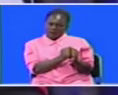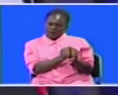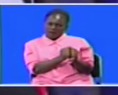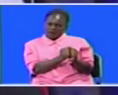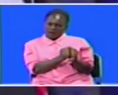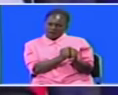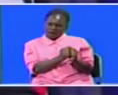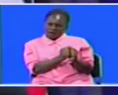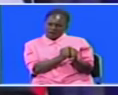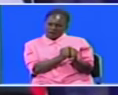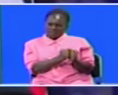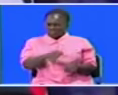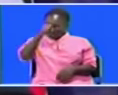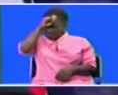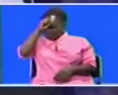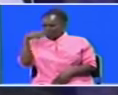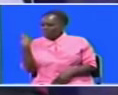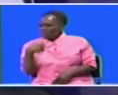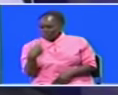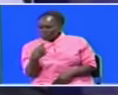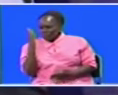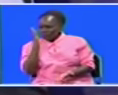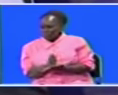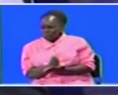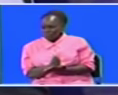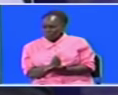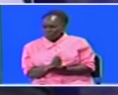Yani mjinga ni nani? Surely.